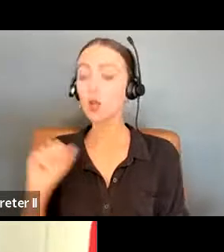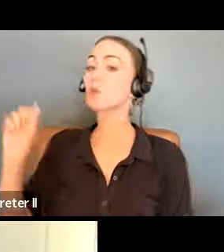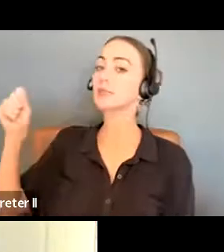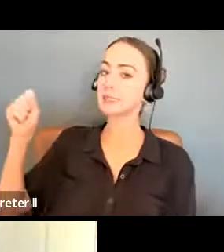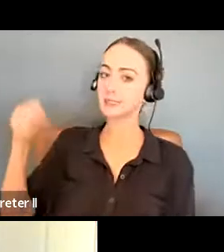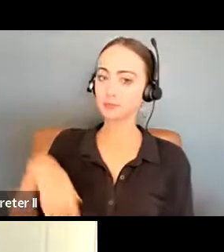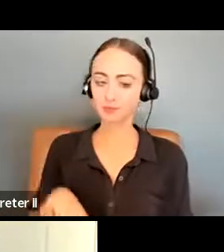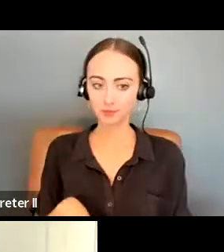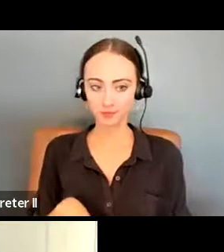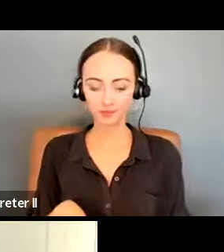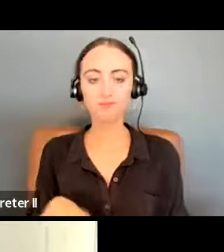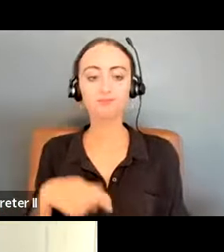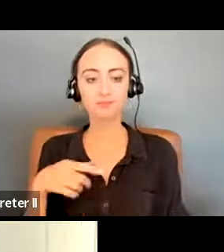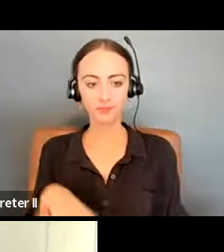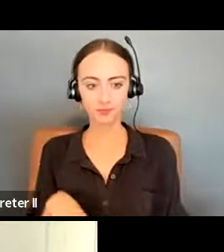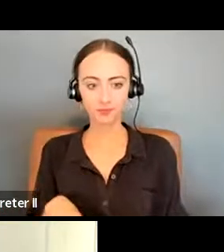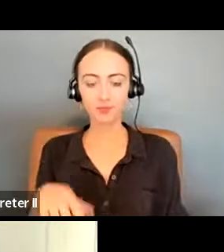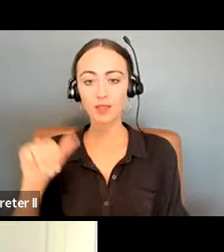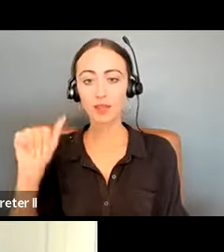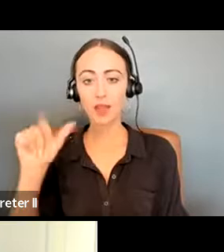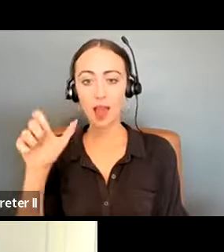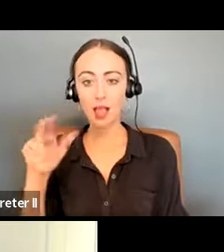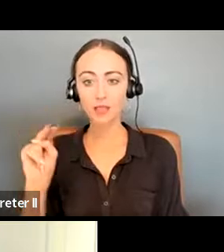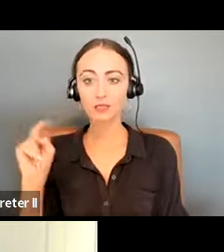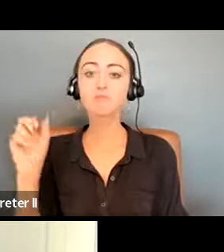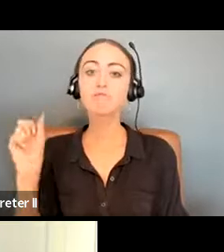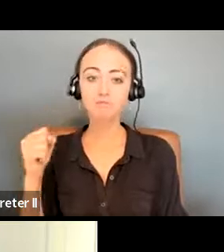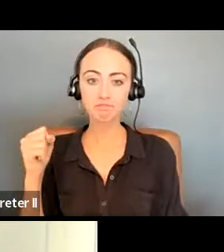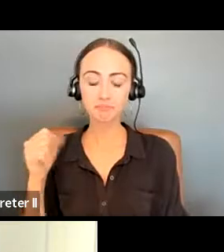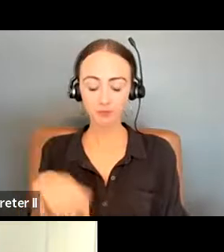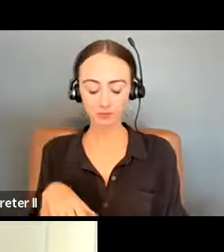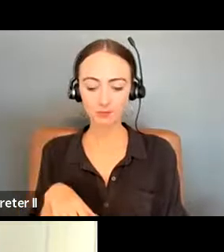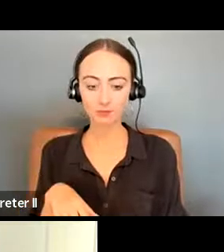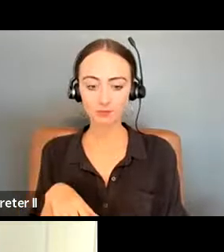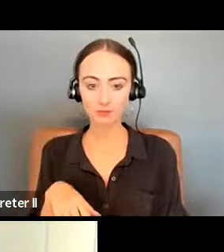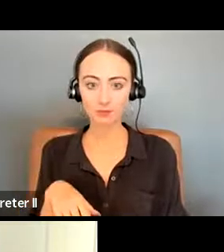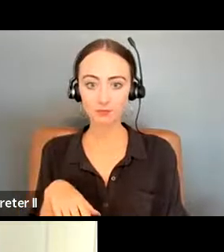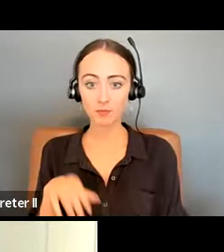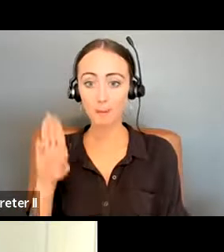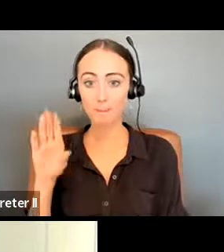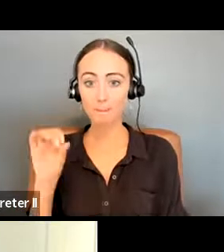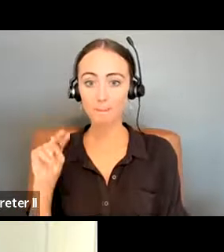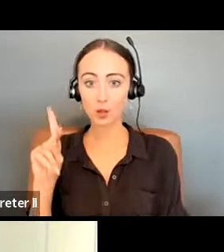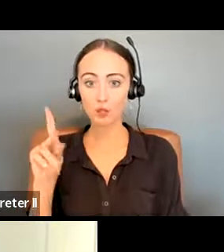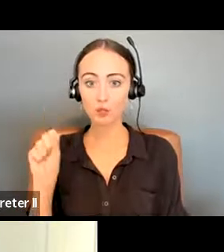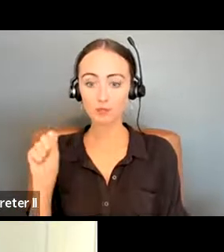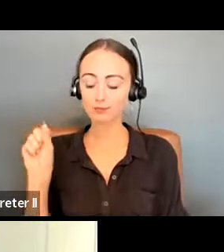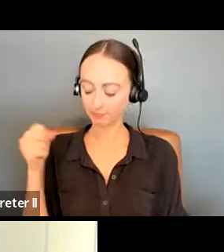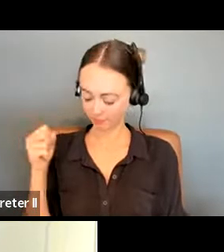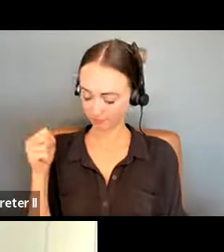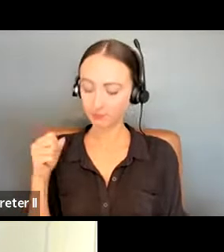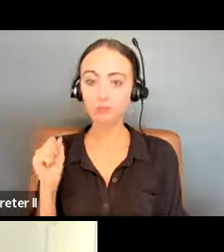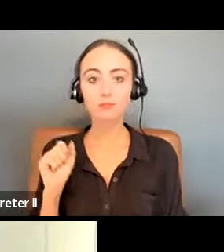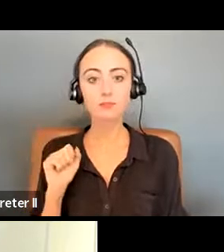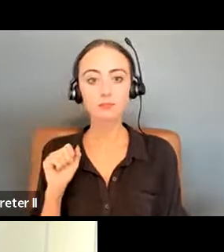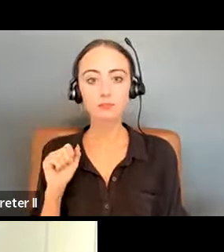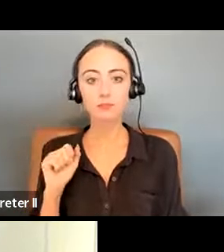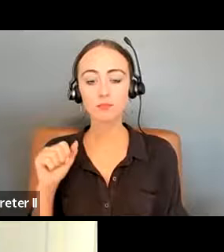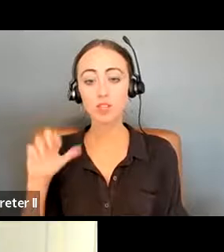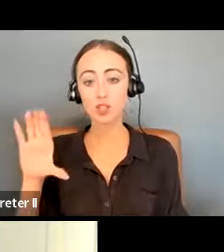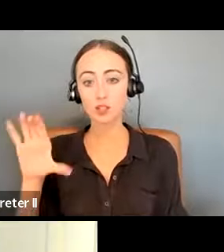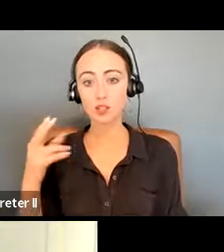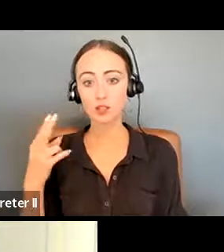Yes. Councilmember Trahan votes yes. Councilmember Allen. Yes. Councilmember Allen votes yes. Councilmember Vons. Yes, Councilmember Vons votes yes. Councilmember